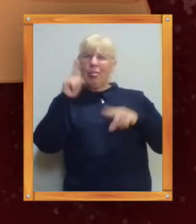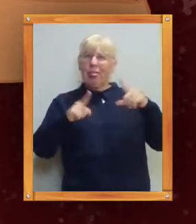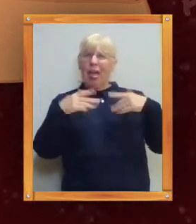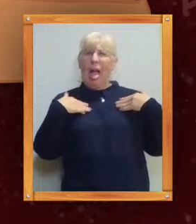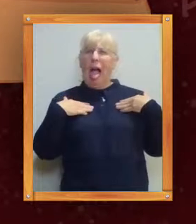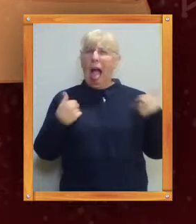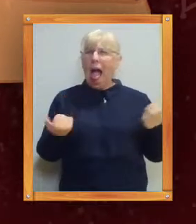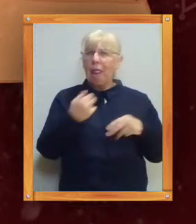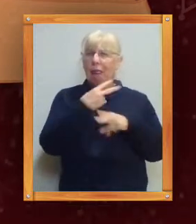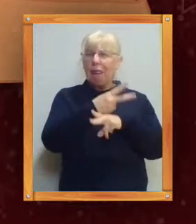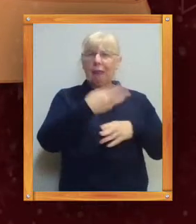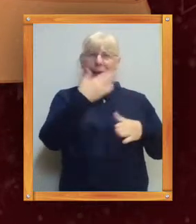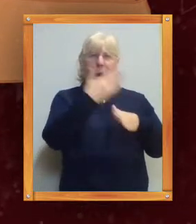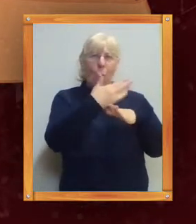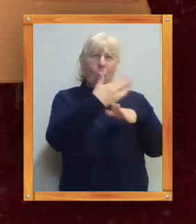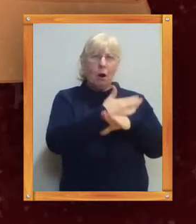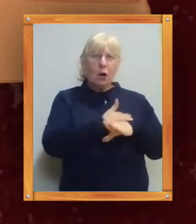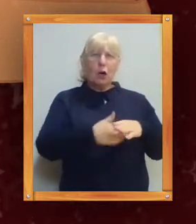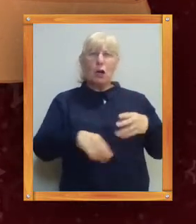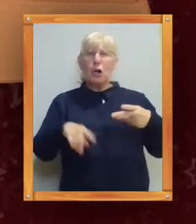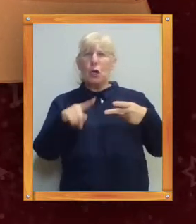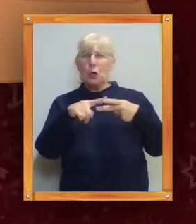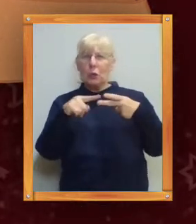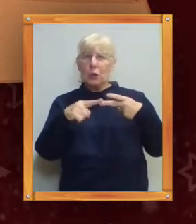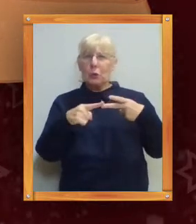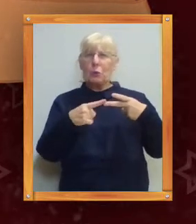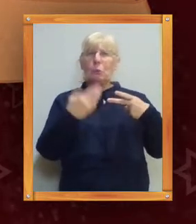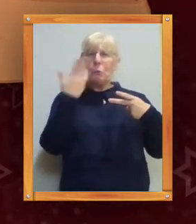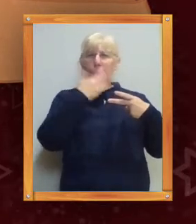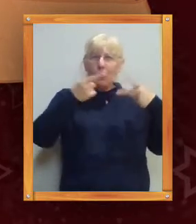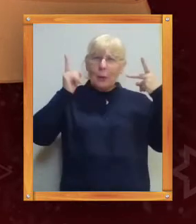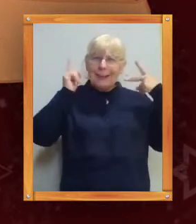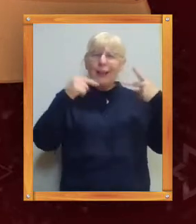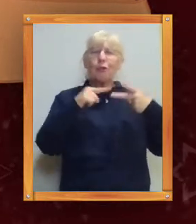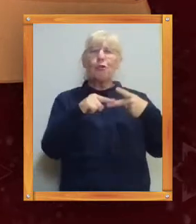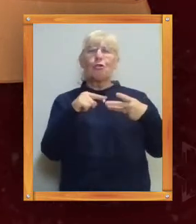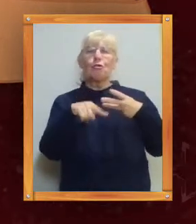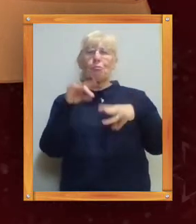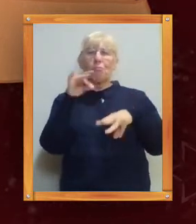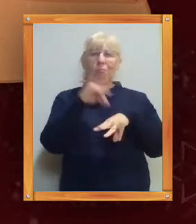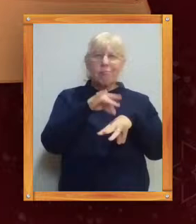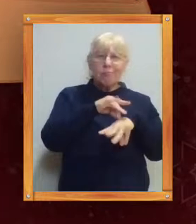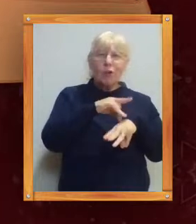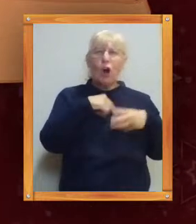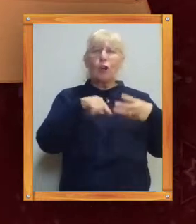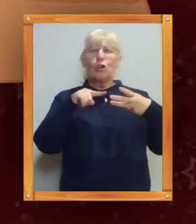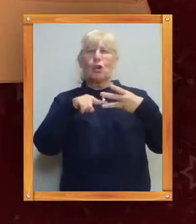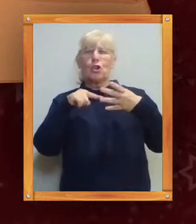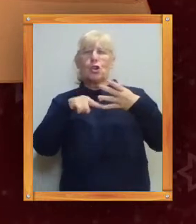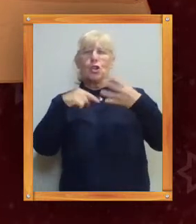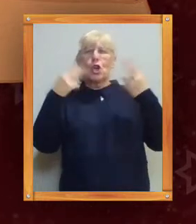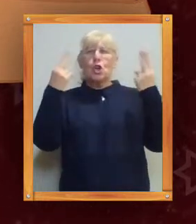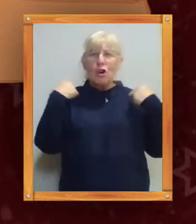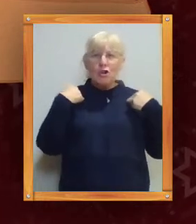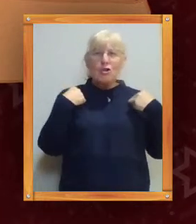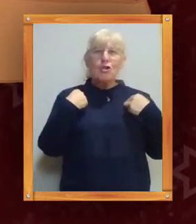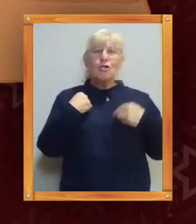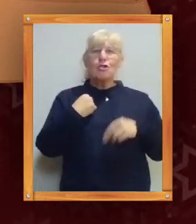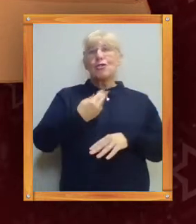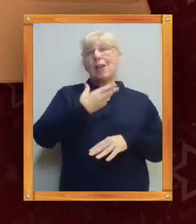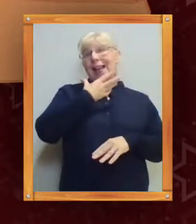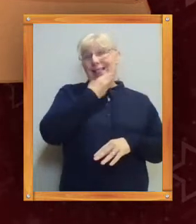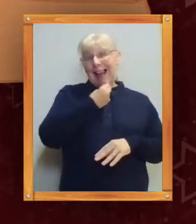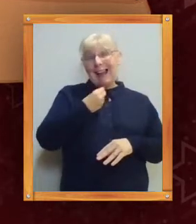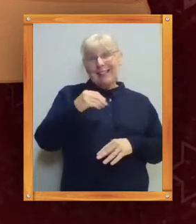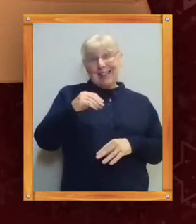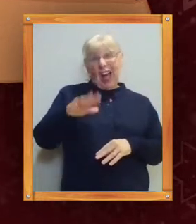workers, with school teachers, doctors and nurses, and Santa Claus and the elves, of course,